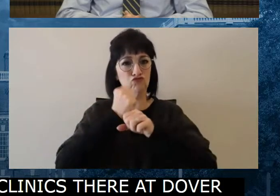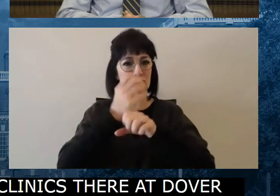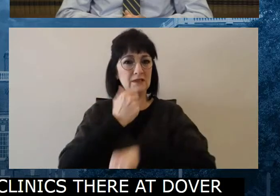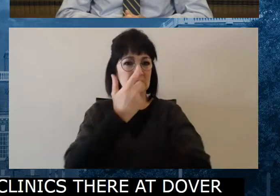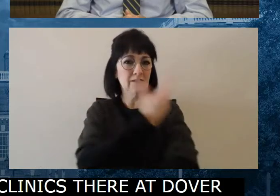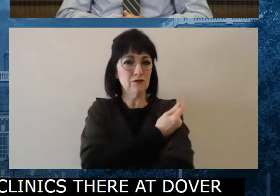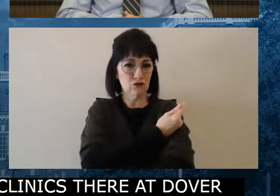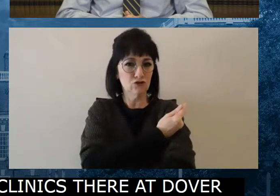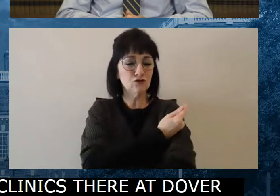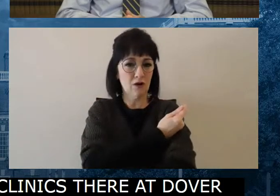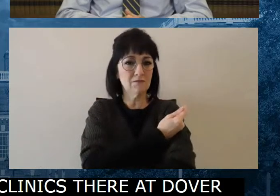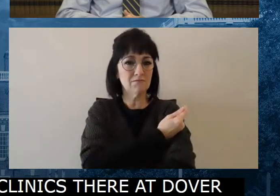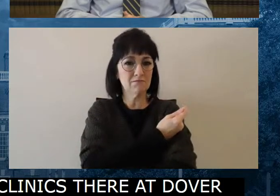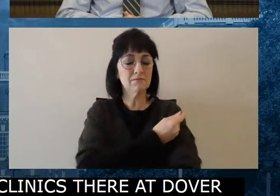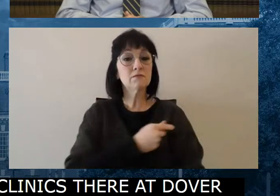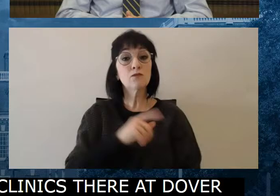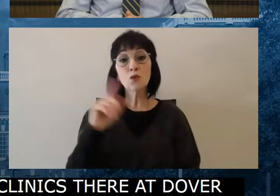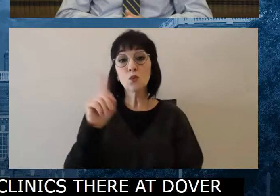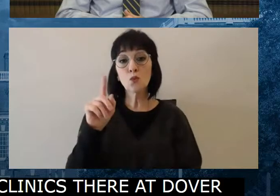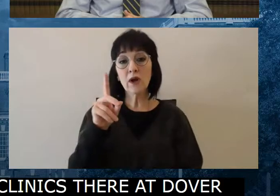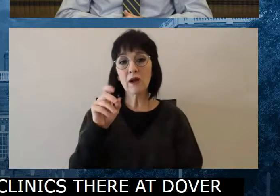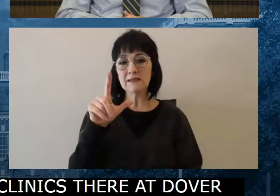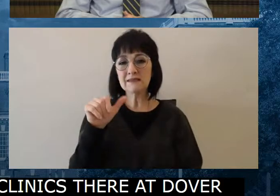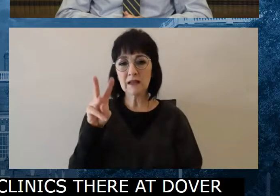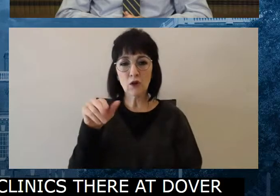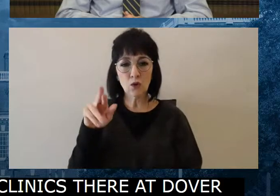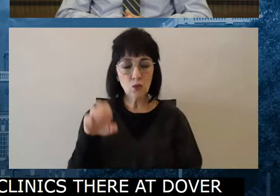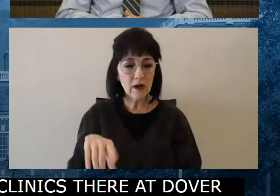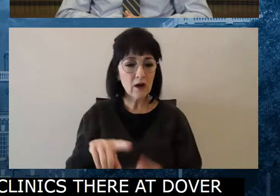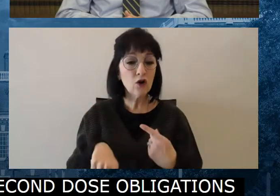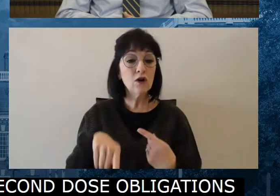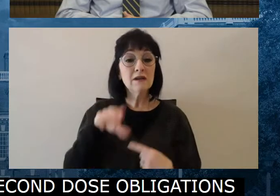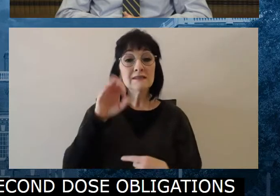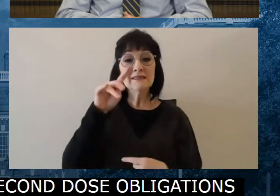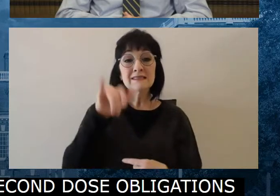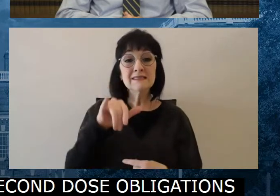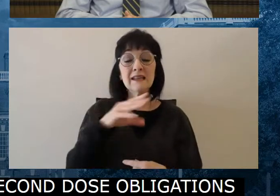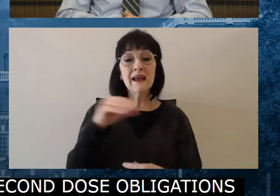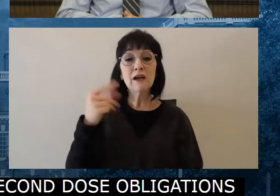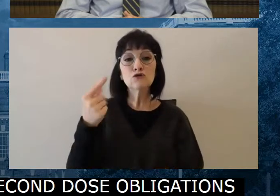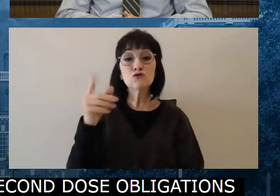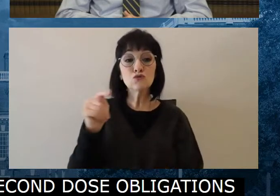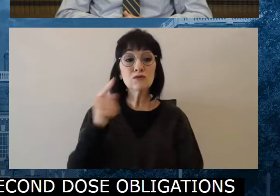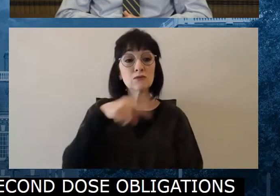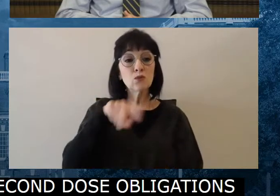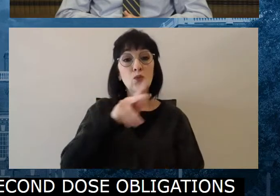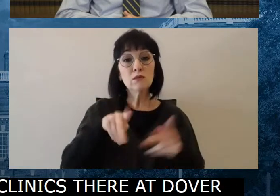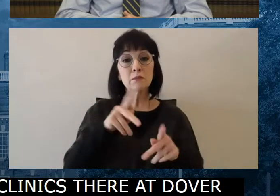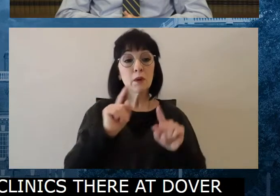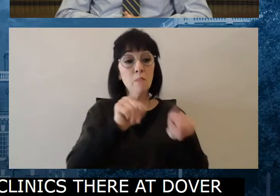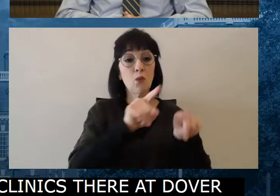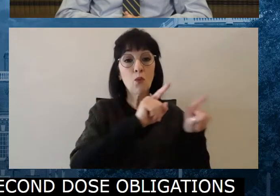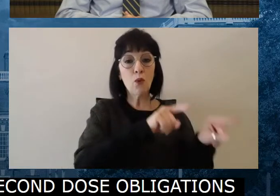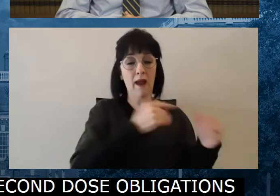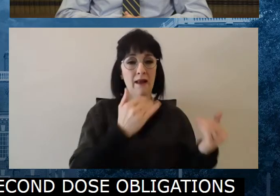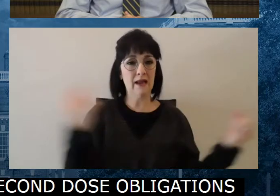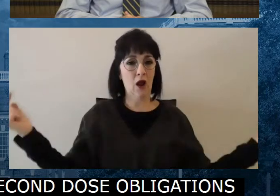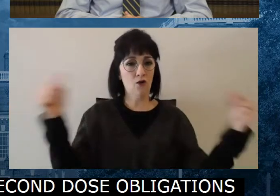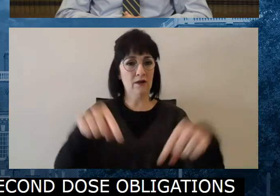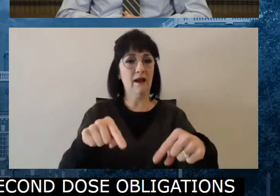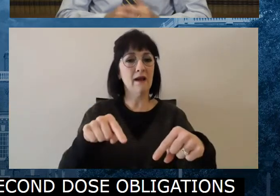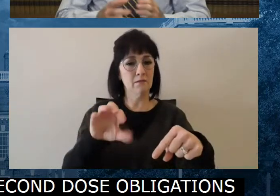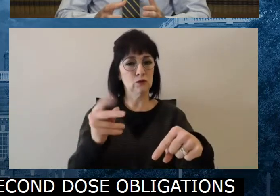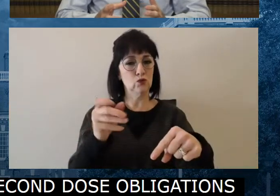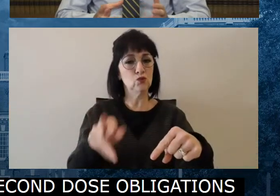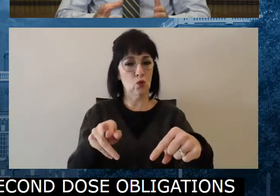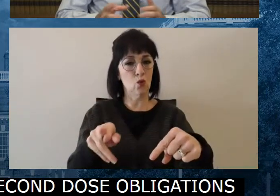in Delaware City and Georgetown a month or so ago, and also to do over 2,000 of